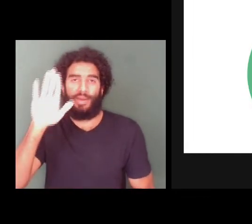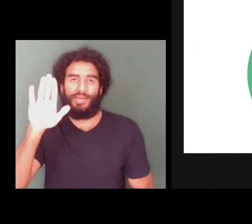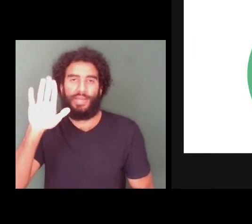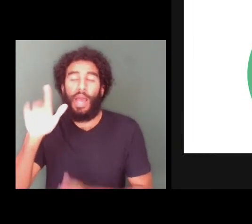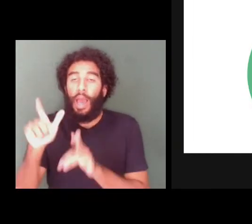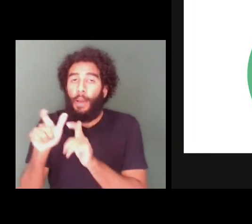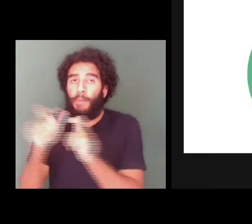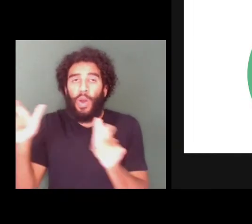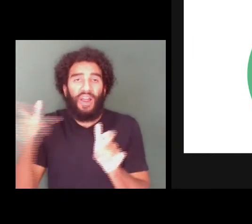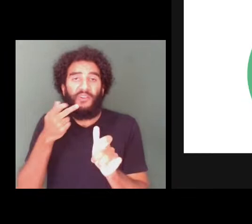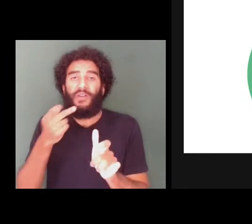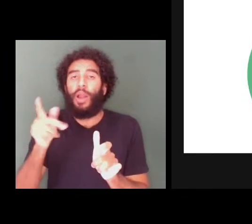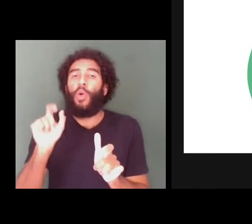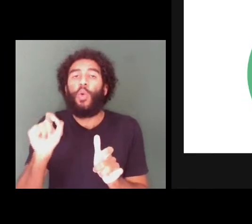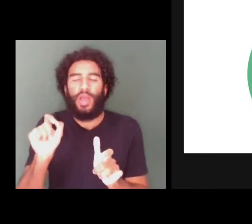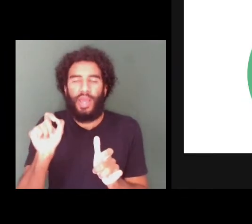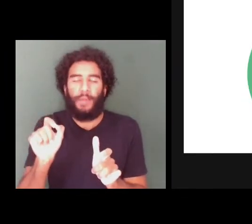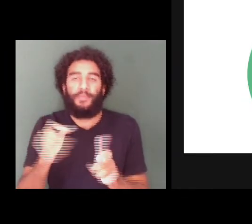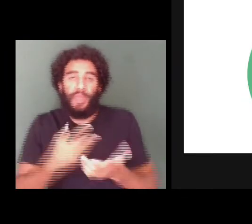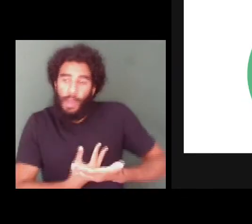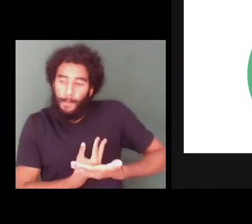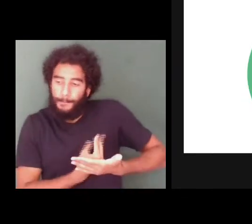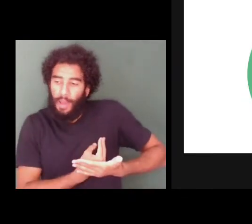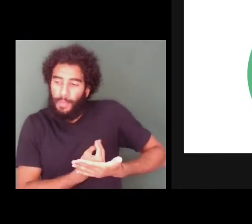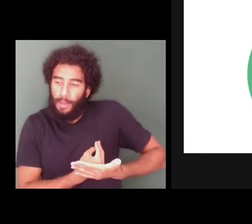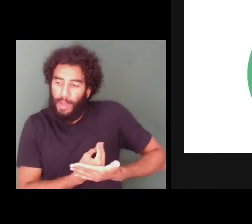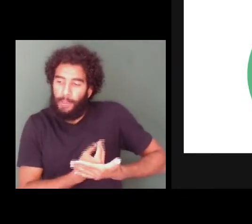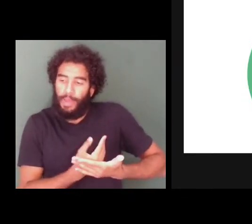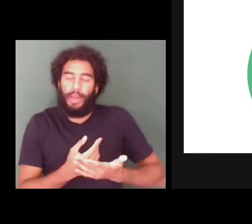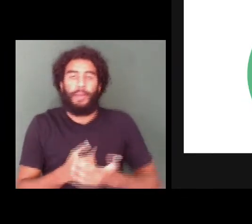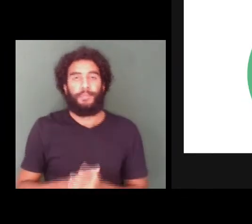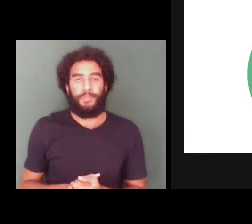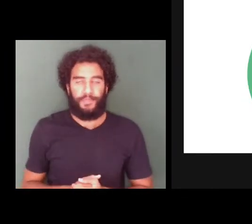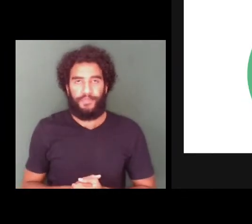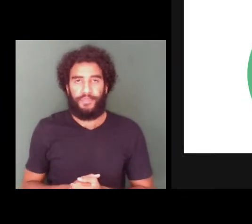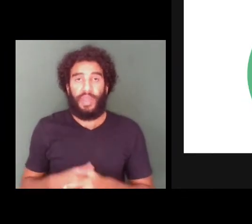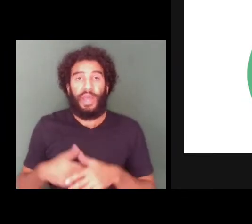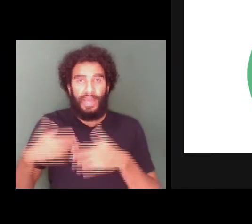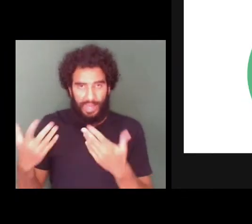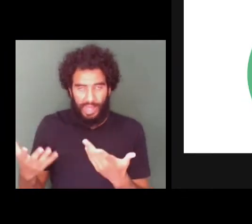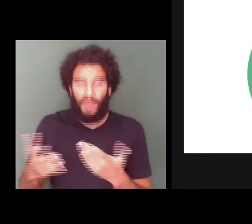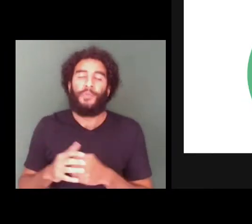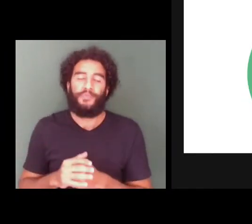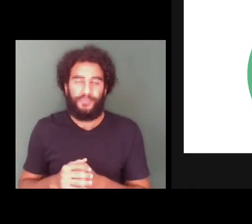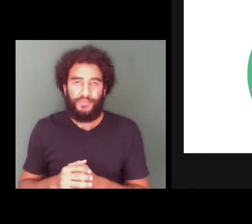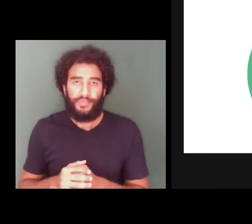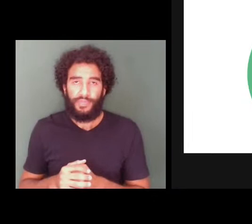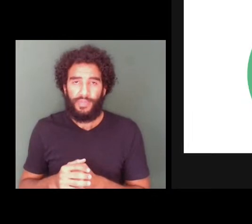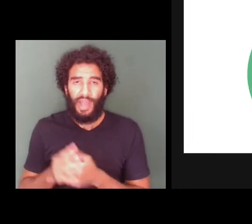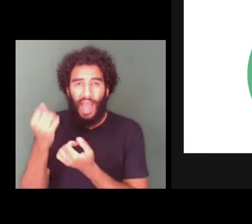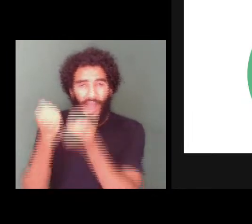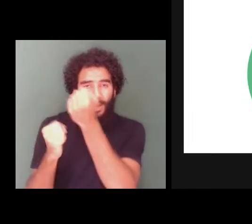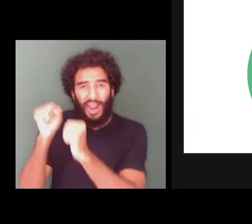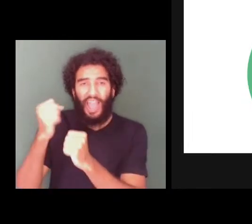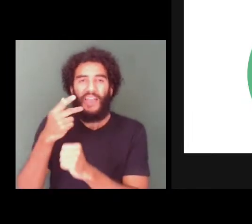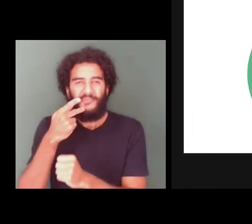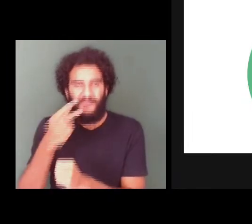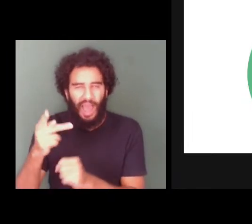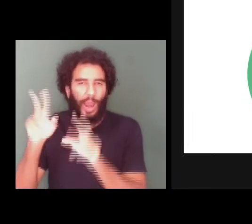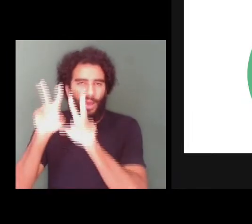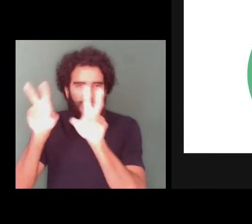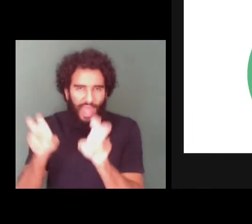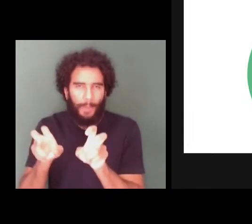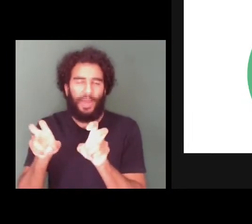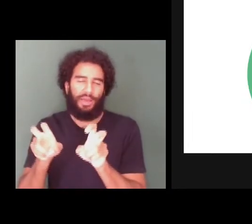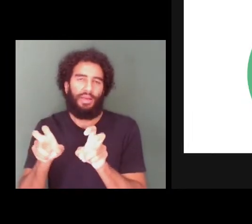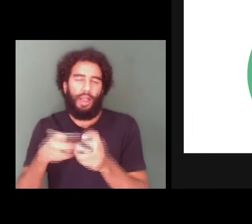brand. So the industry likes to talk about breastfeeding because it makes them seem like they're on the good side, and yet they are the experts that